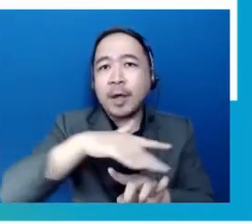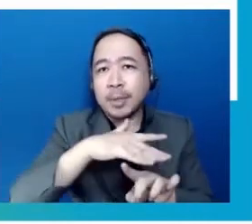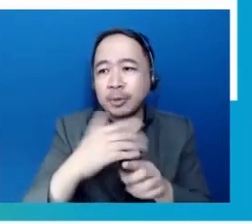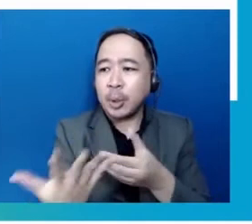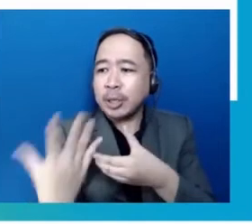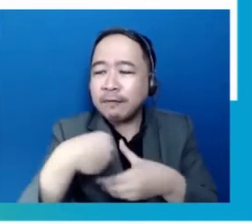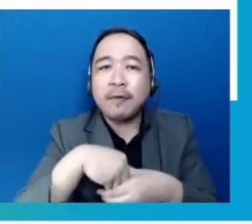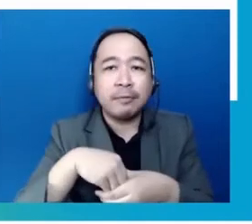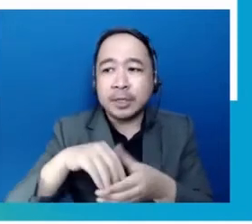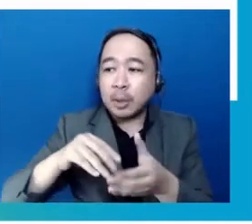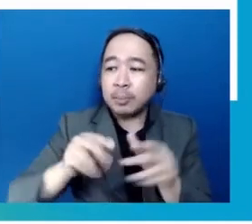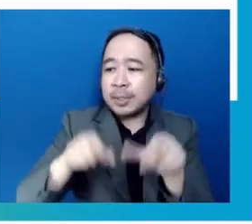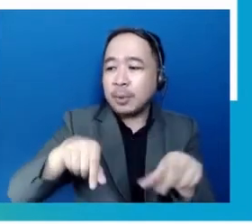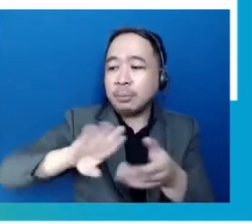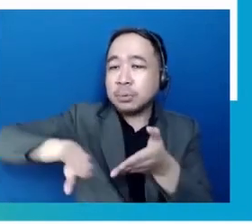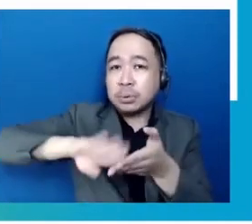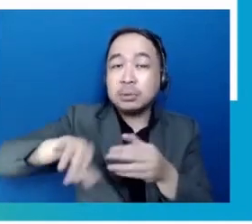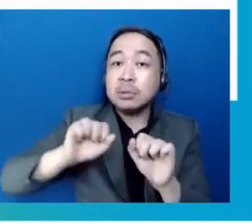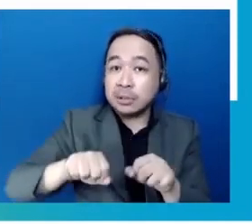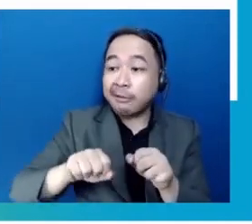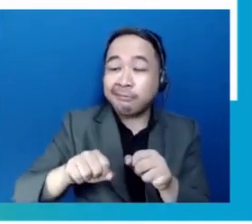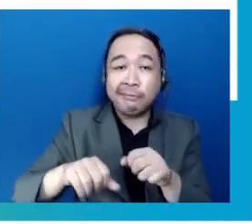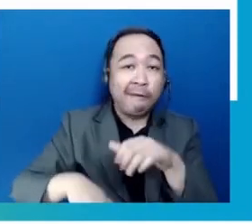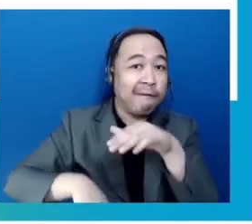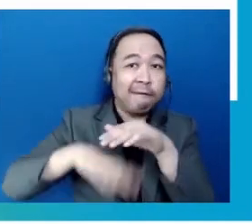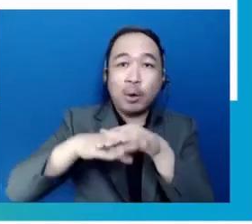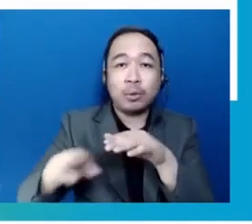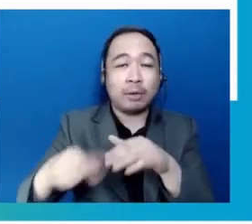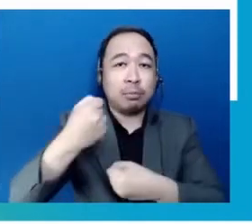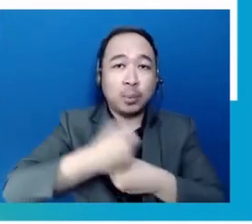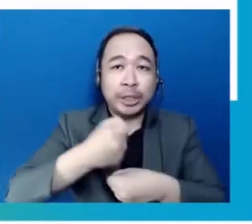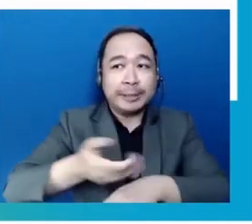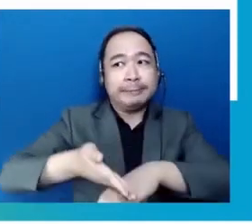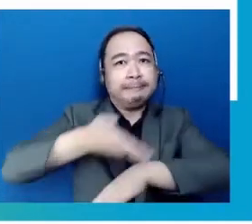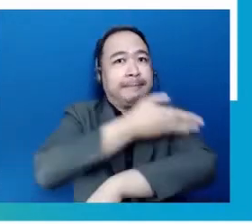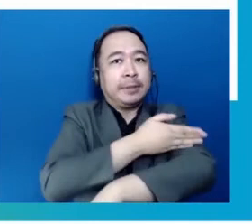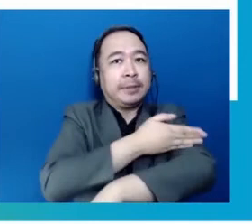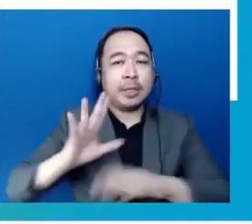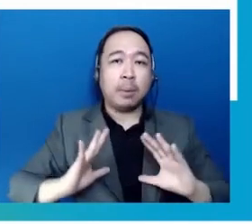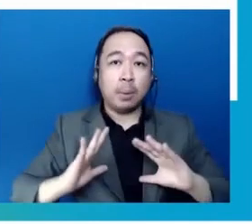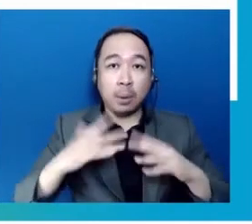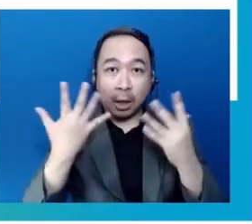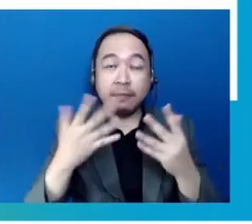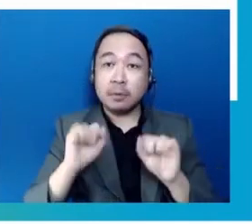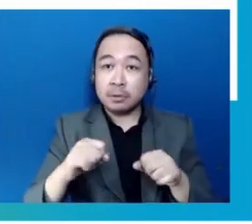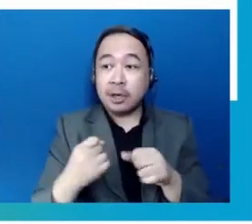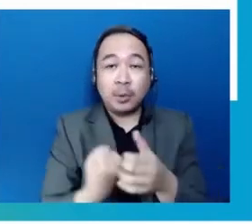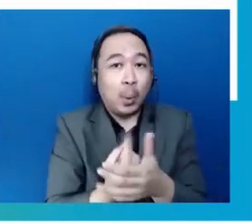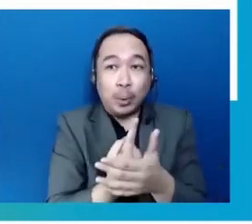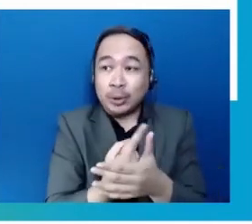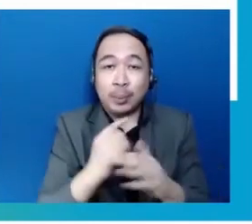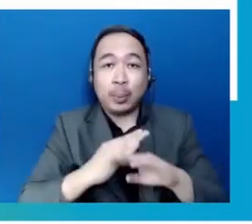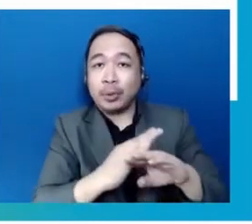of society where they can utilize their full potential for improvement in their lives and have equal opportunities to safeguard their